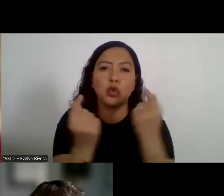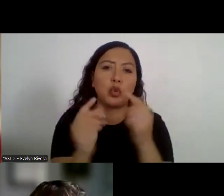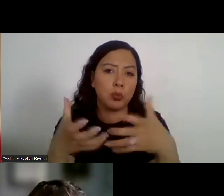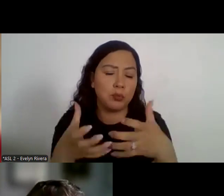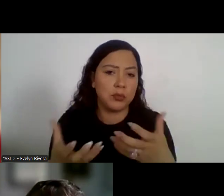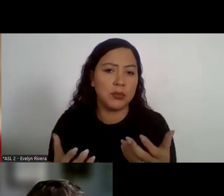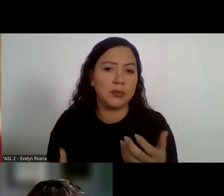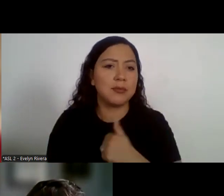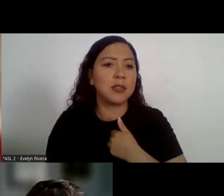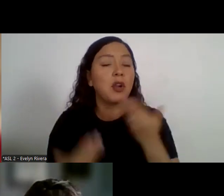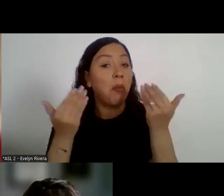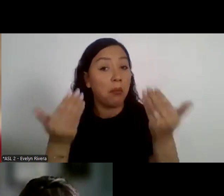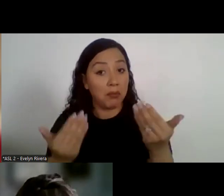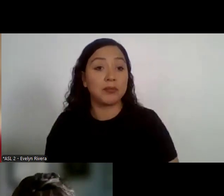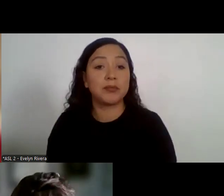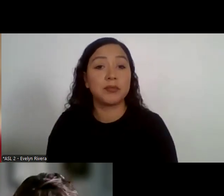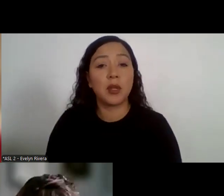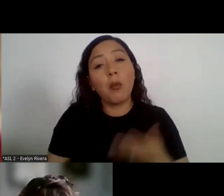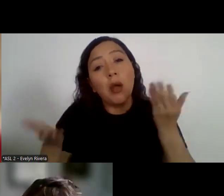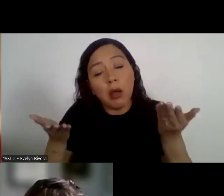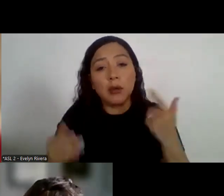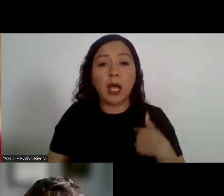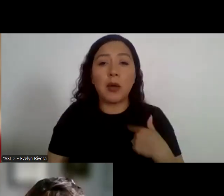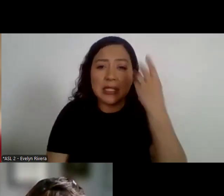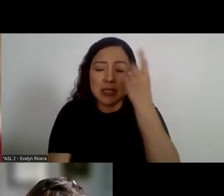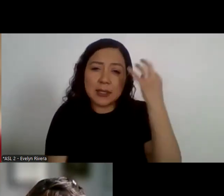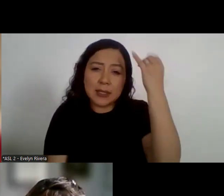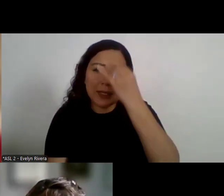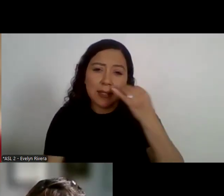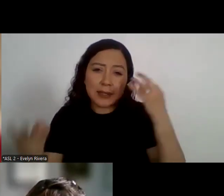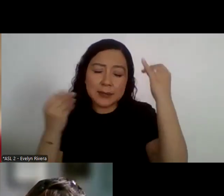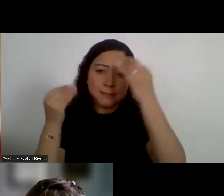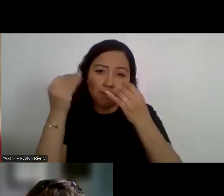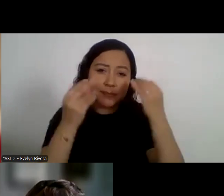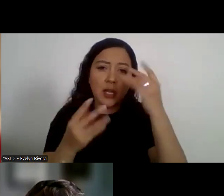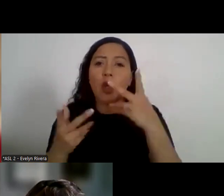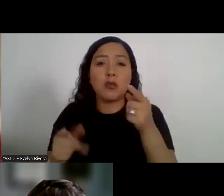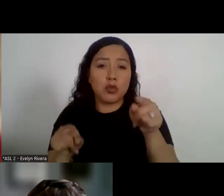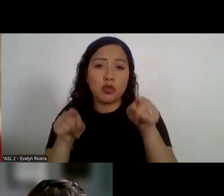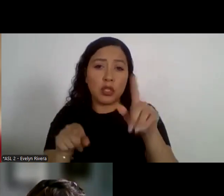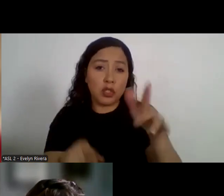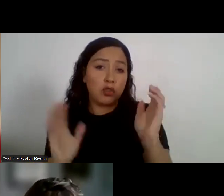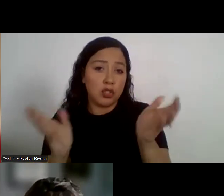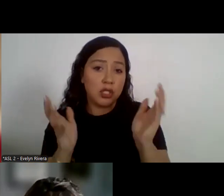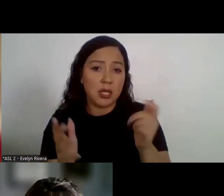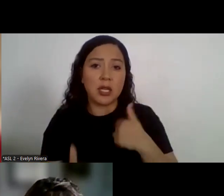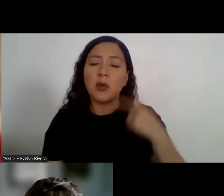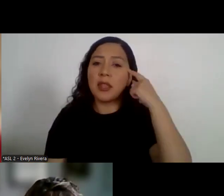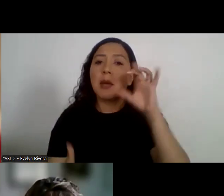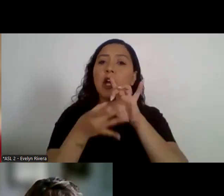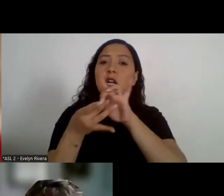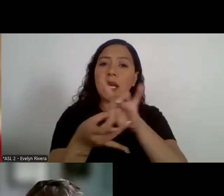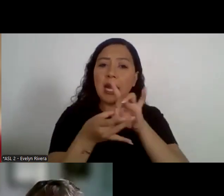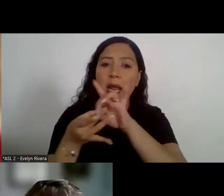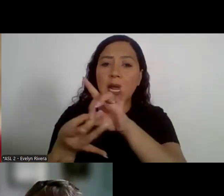I'm sorry. Oh, go ahead, please. Well, I was thinking, I was brainstorming as you were talking, is like connecting with groups such as,